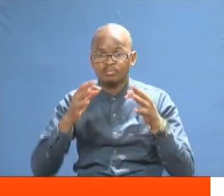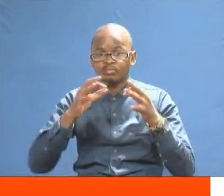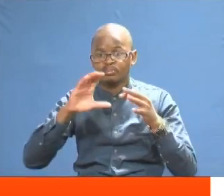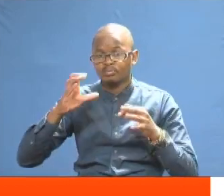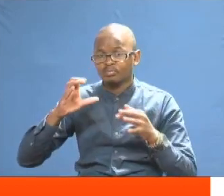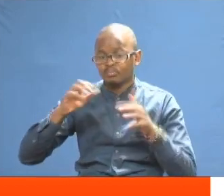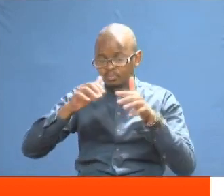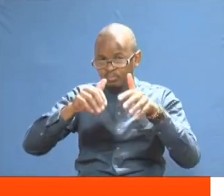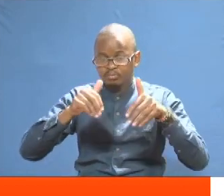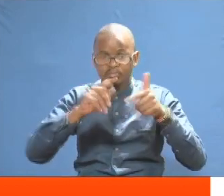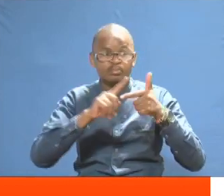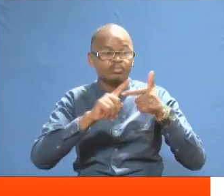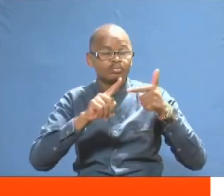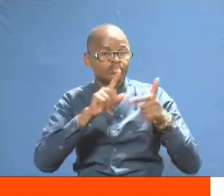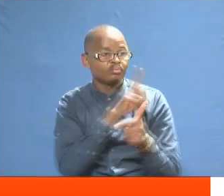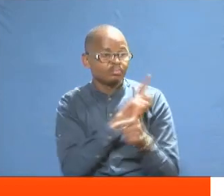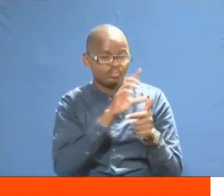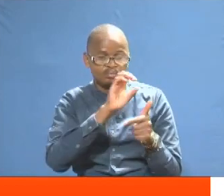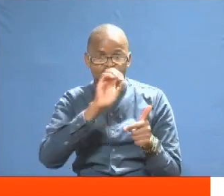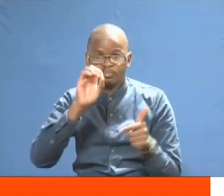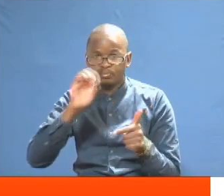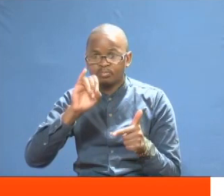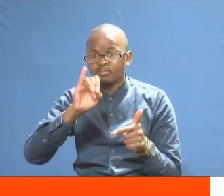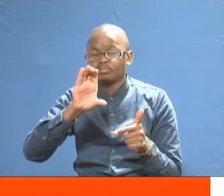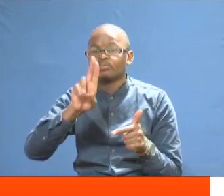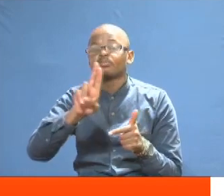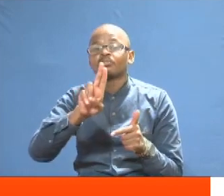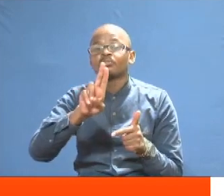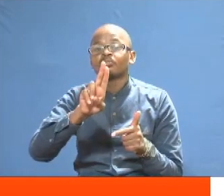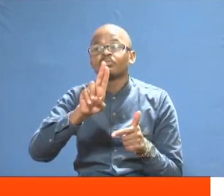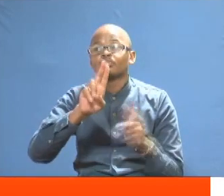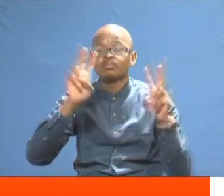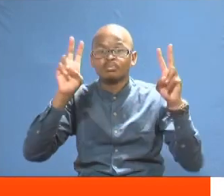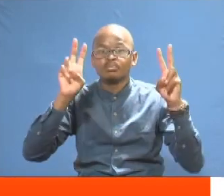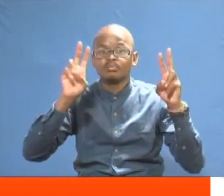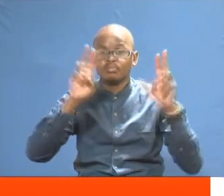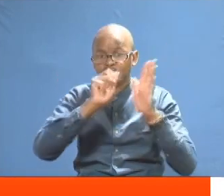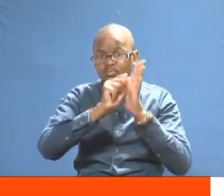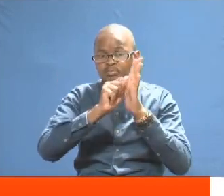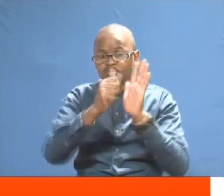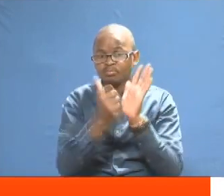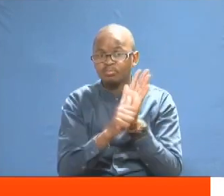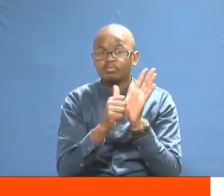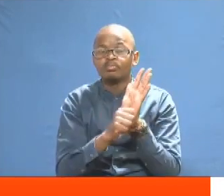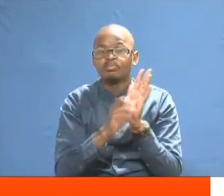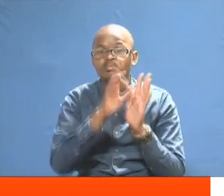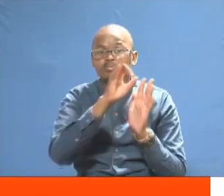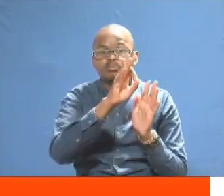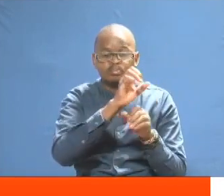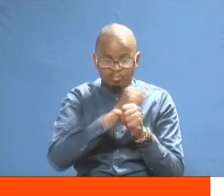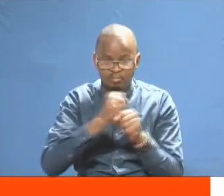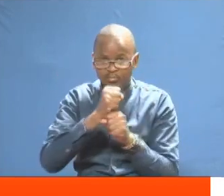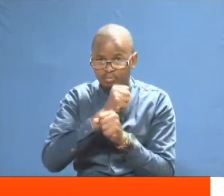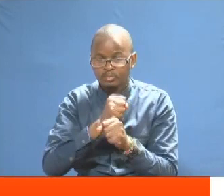that depends on farming. But unfortunately, farming is in the ICU. Issues of maize has become a problem. Issues of coffee